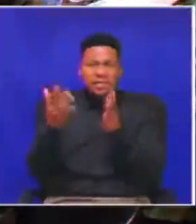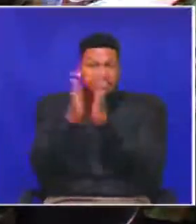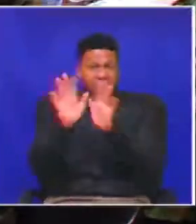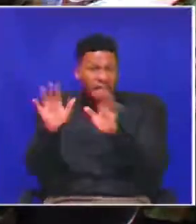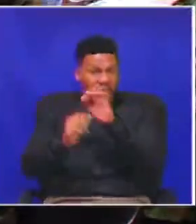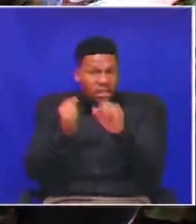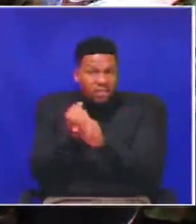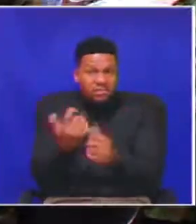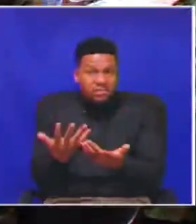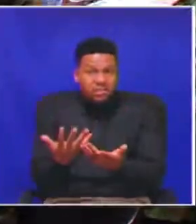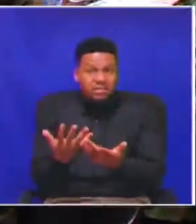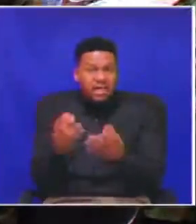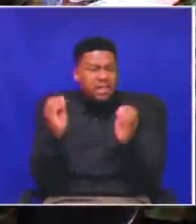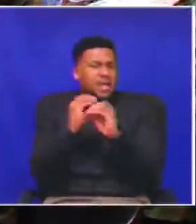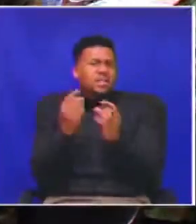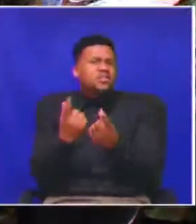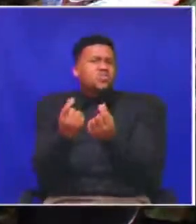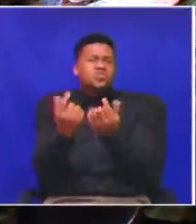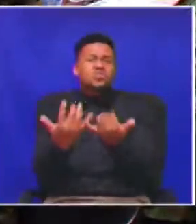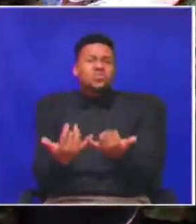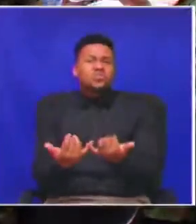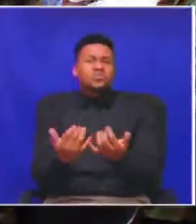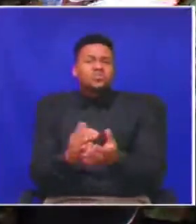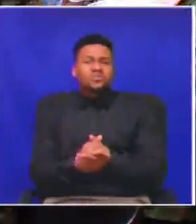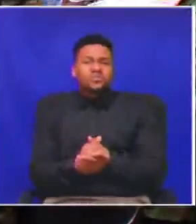Order, Honorable President.